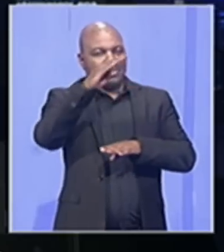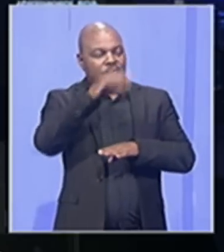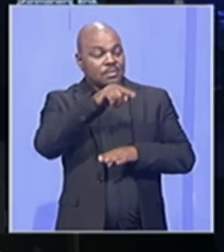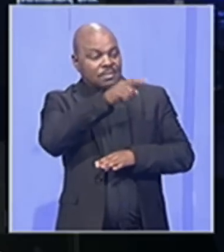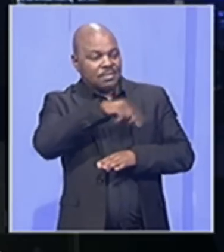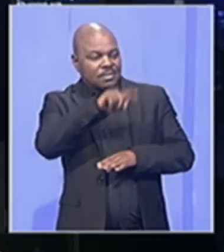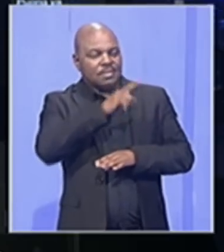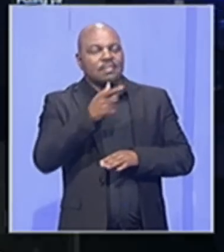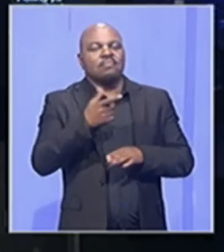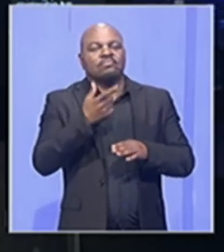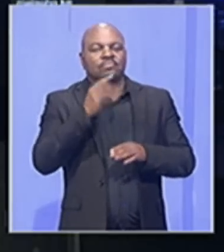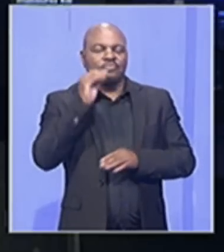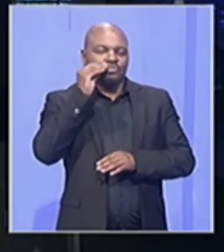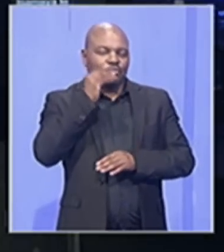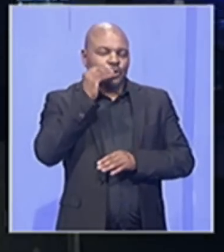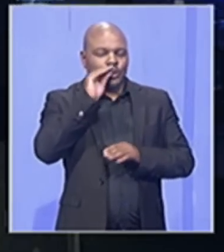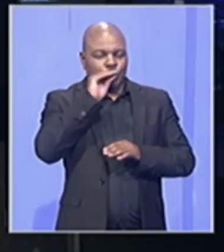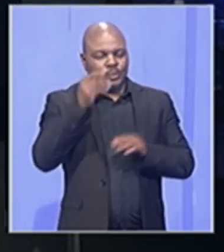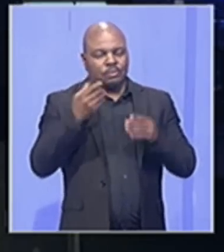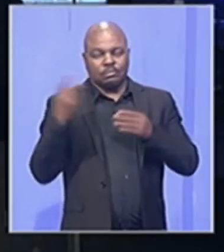matsoho ke tsamaya le Augustine Letlalo.